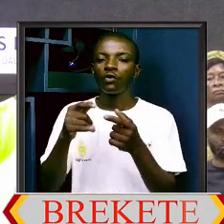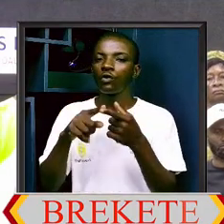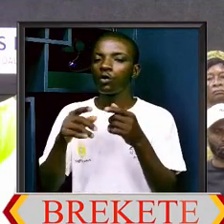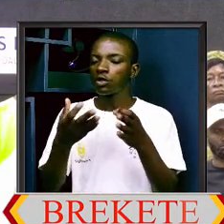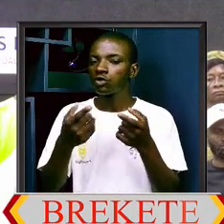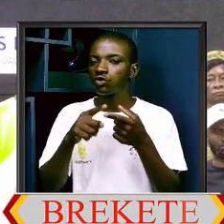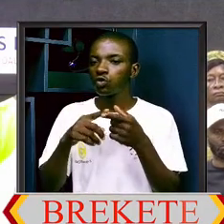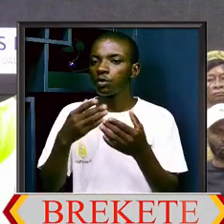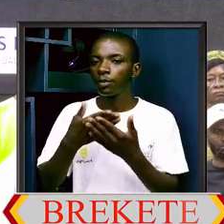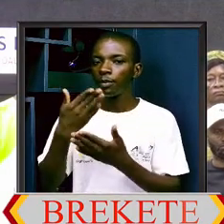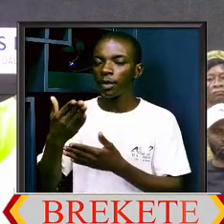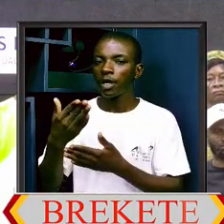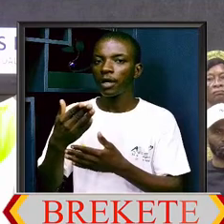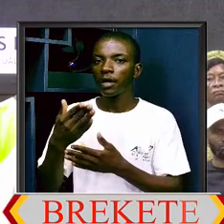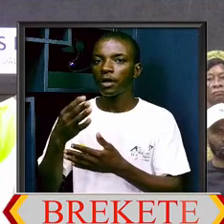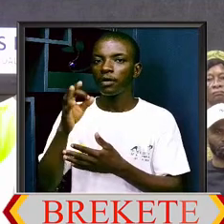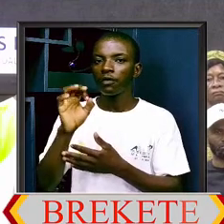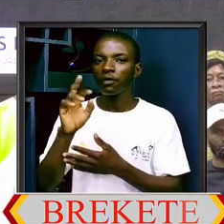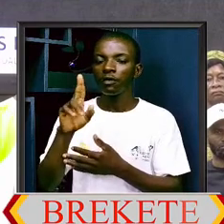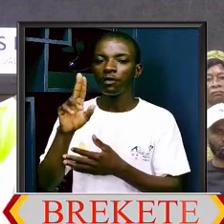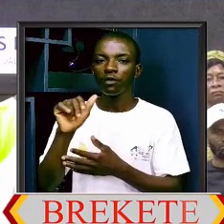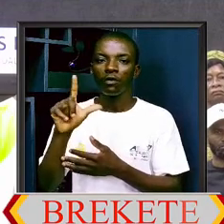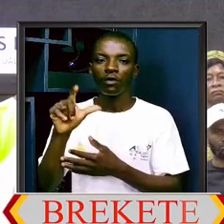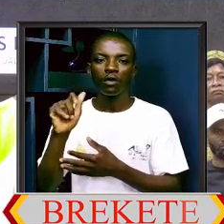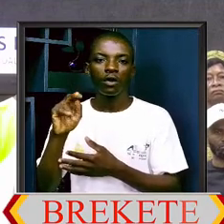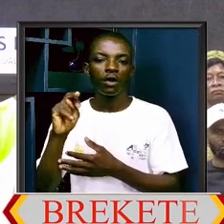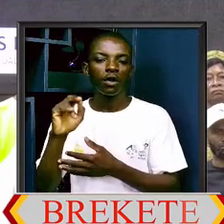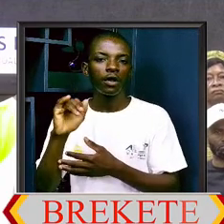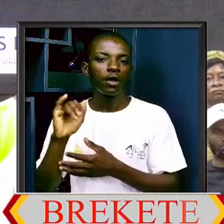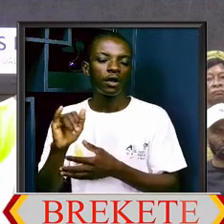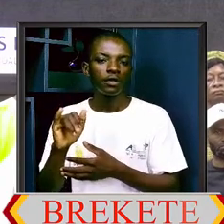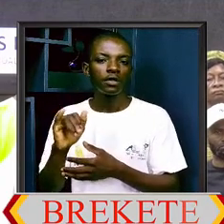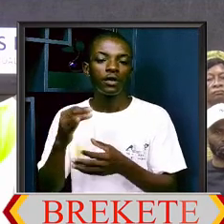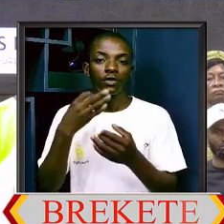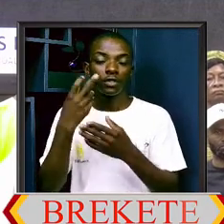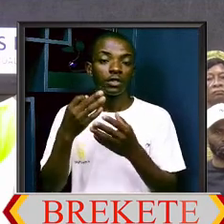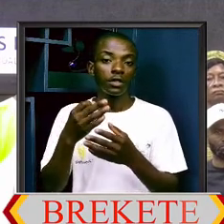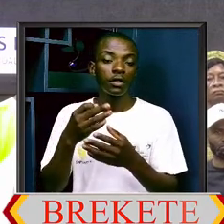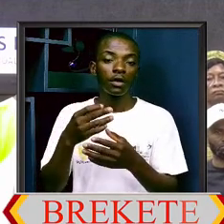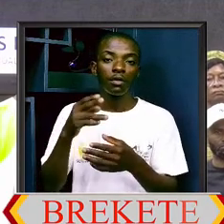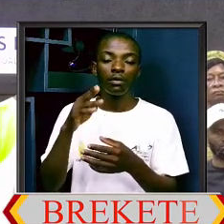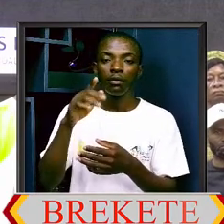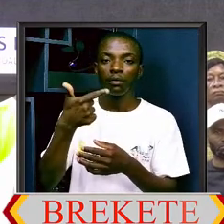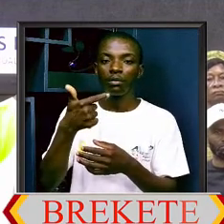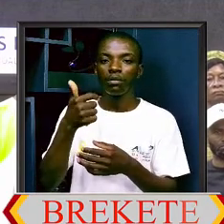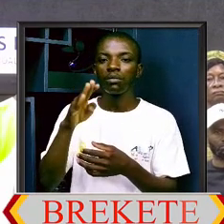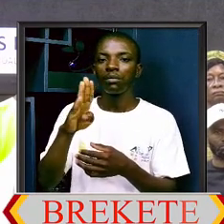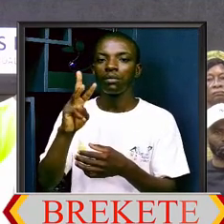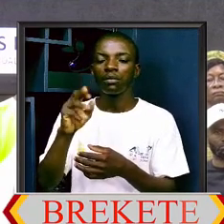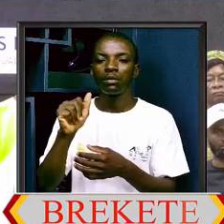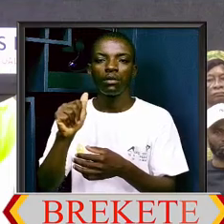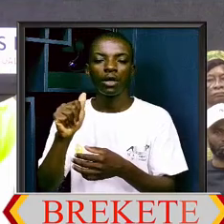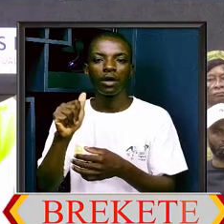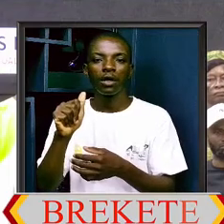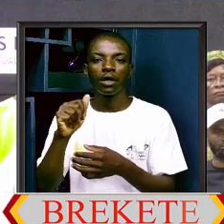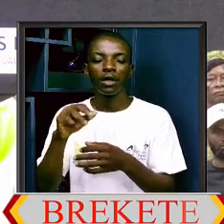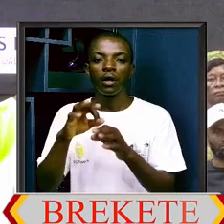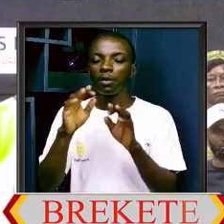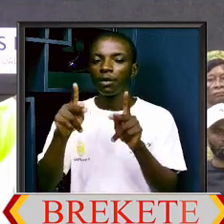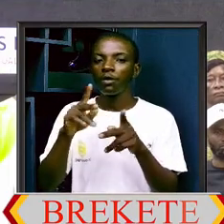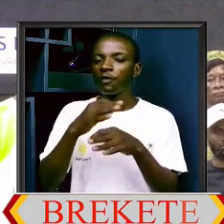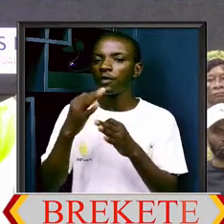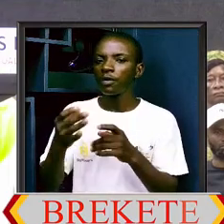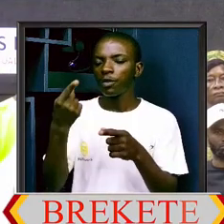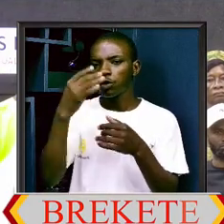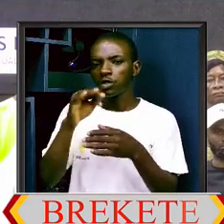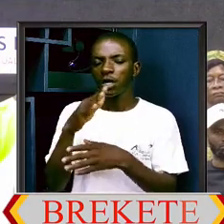honey if you see for hand F now you see for f now because then get Bush now then get Farm